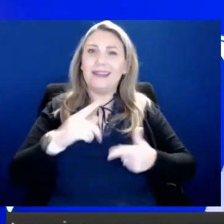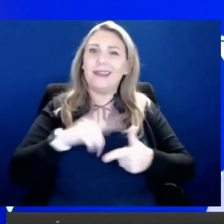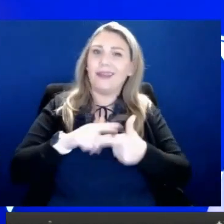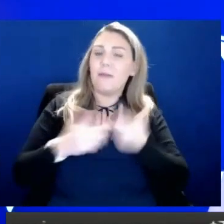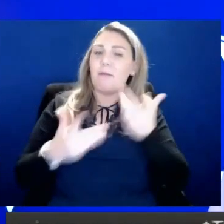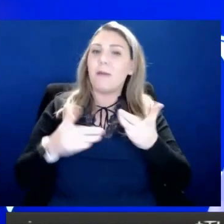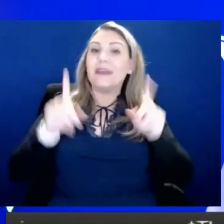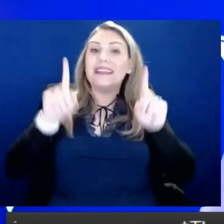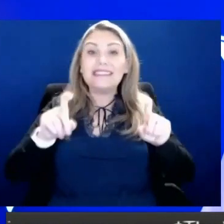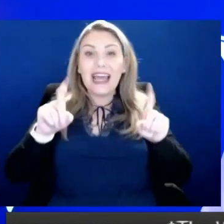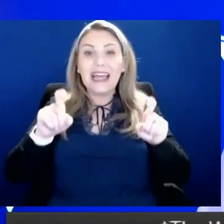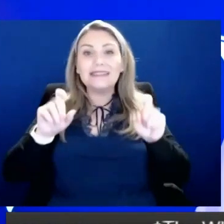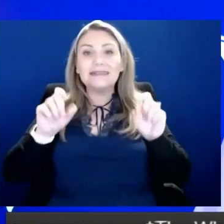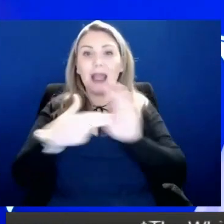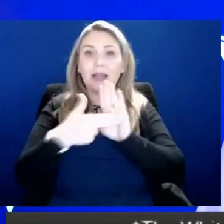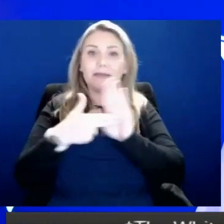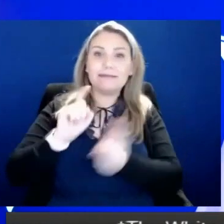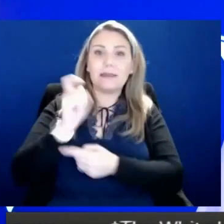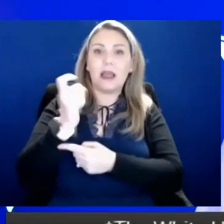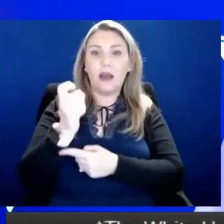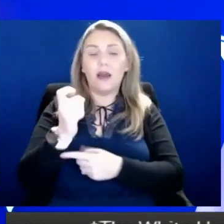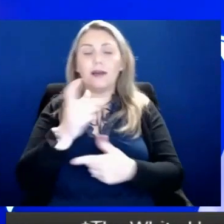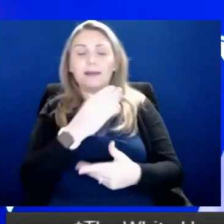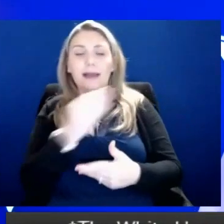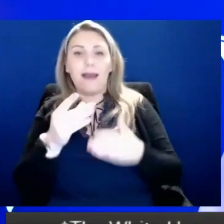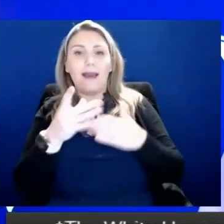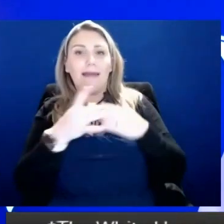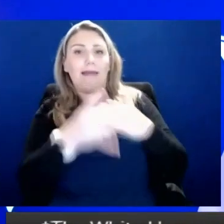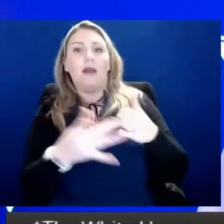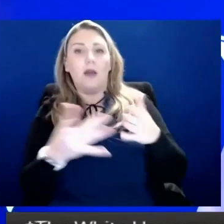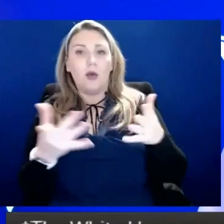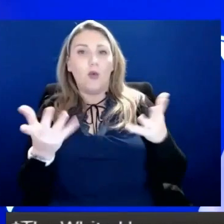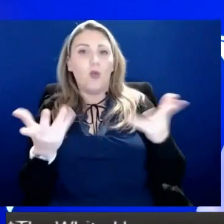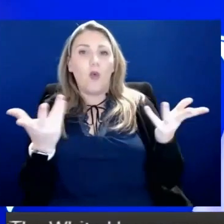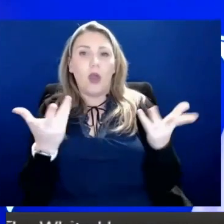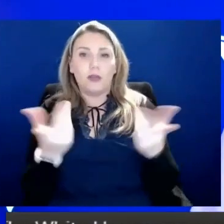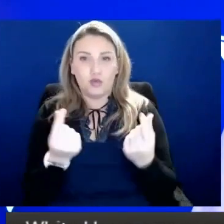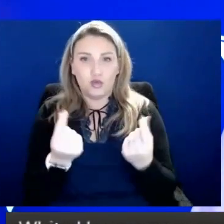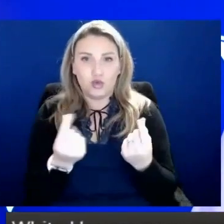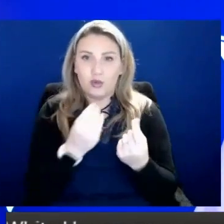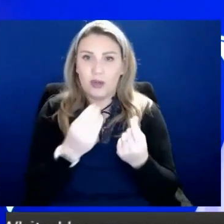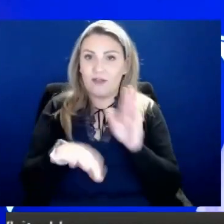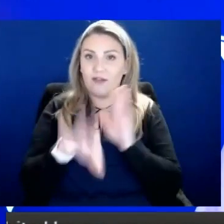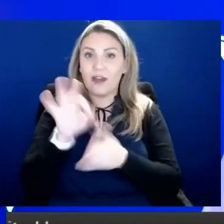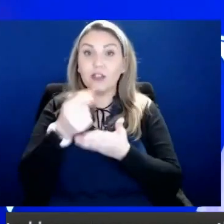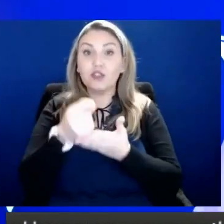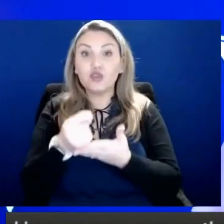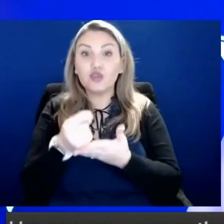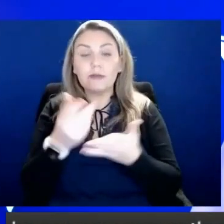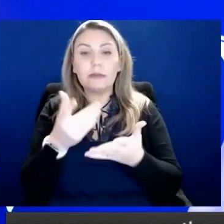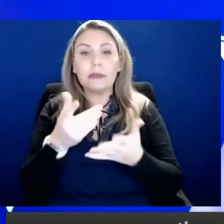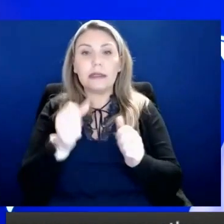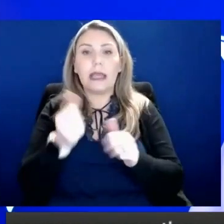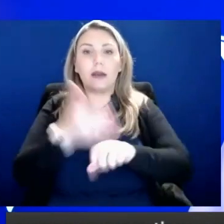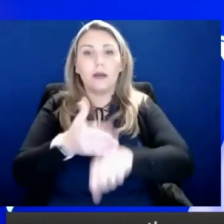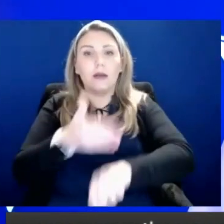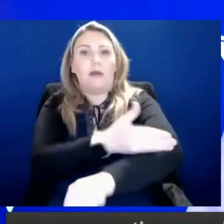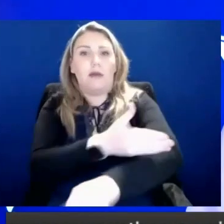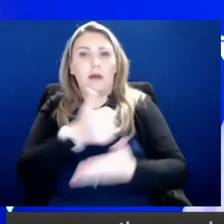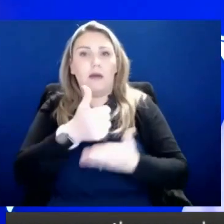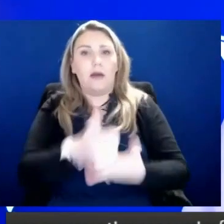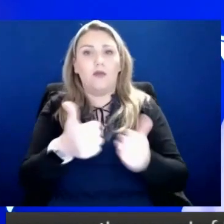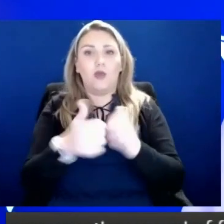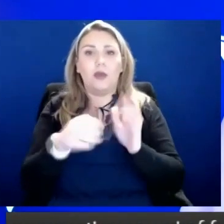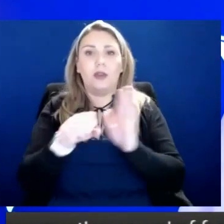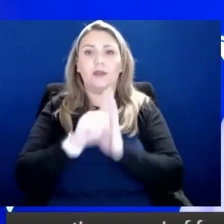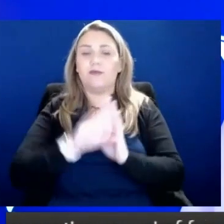which direction we should go. And then, of course, finding some sort of treatment, symptomatic, something that will help with those symptoms as well. I mean, these are all